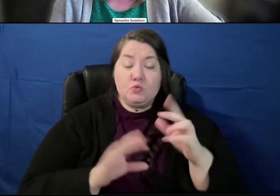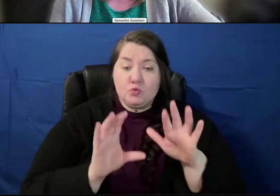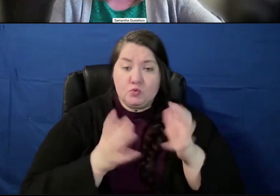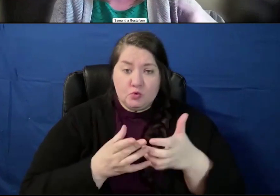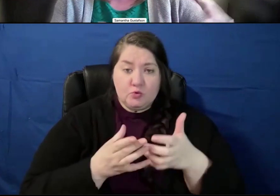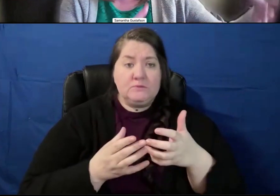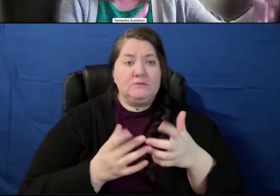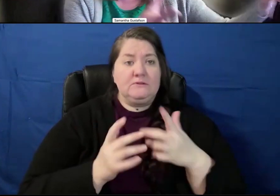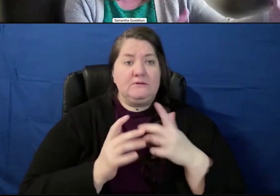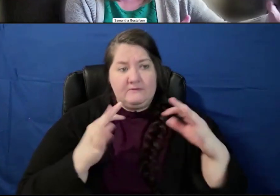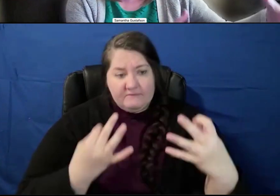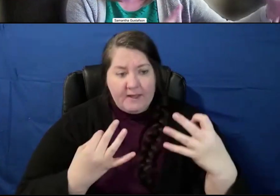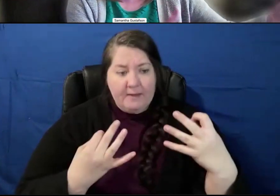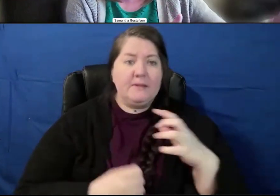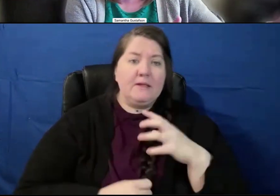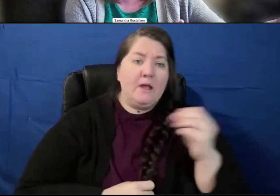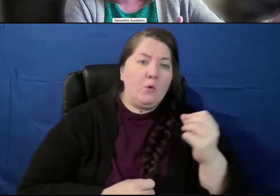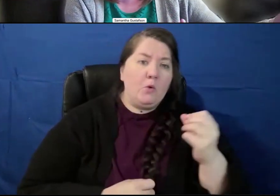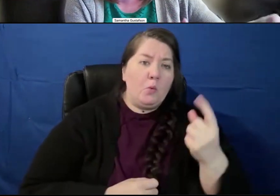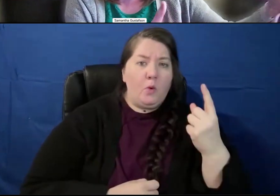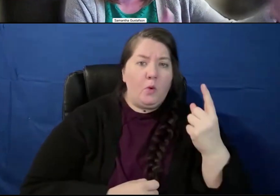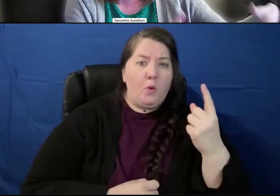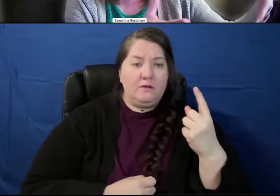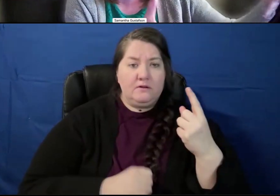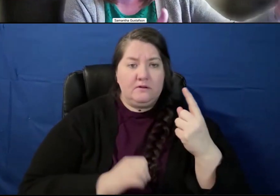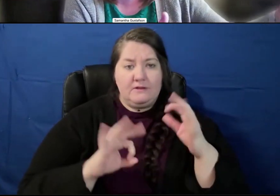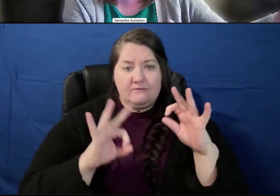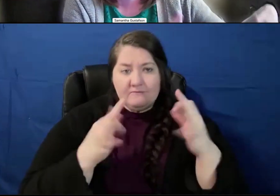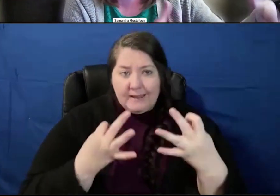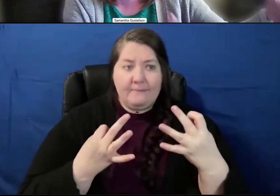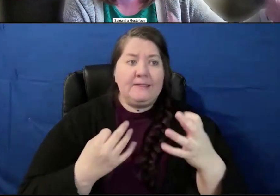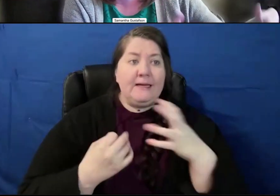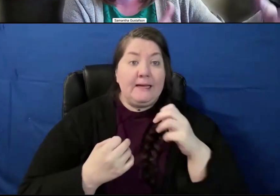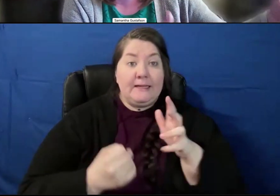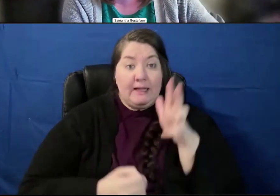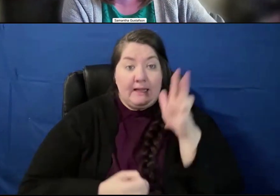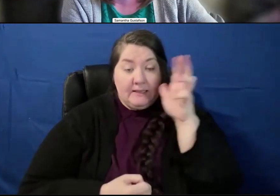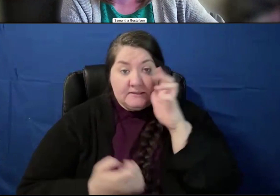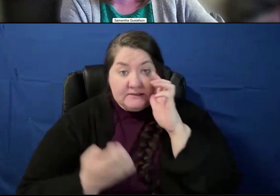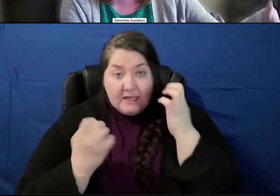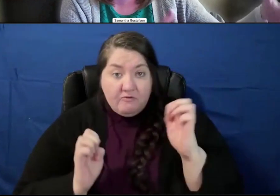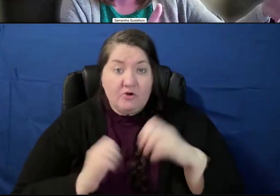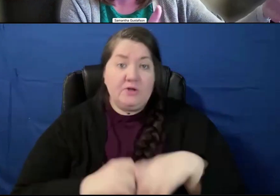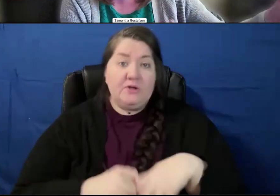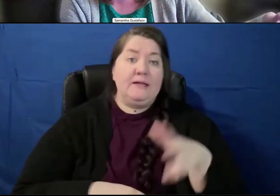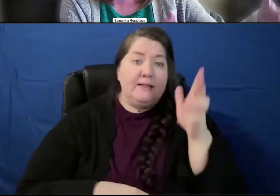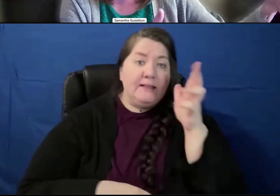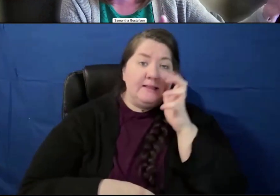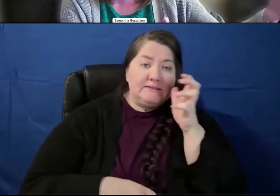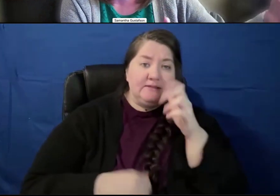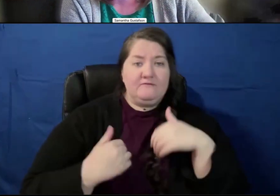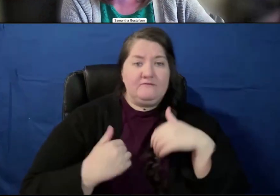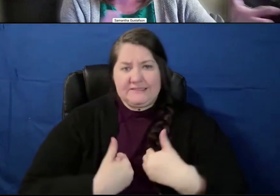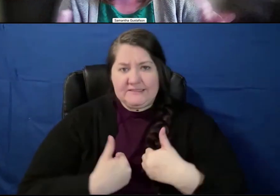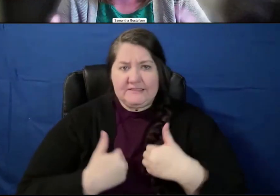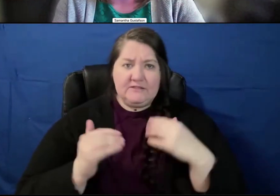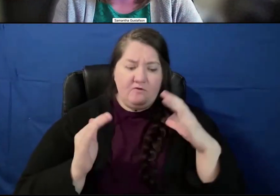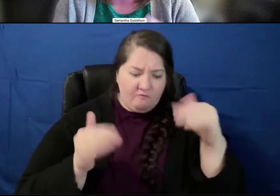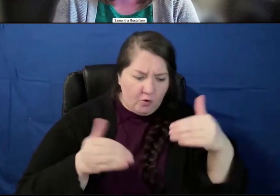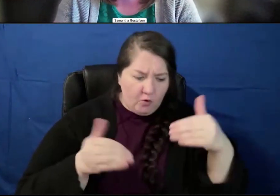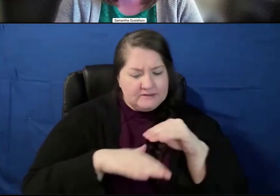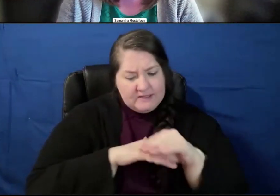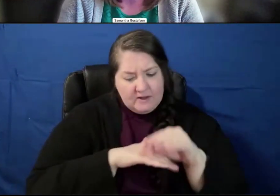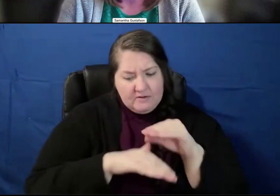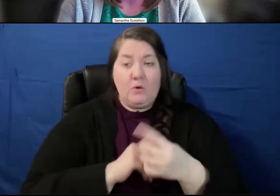of families, and one of the families gets this listening effort and listening fatigue focused counseling, and one